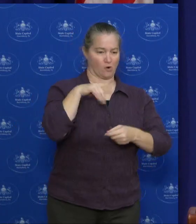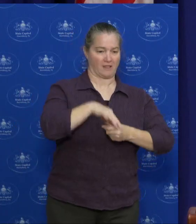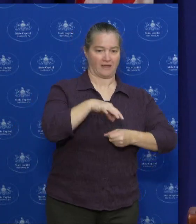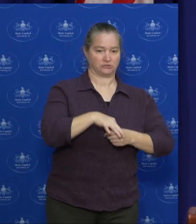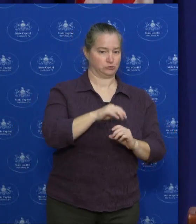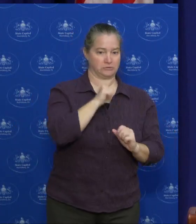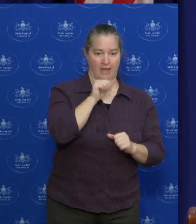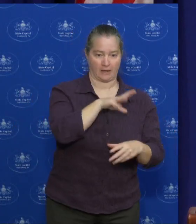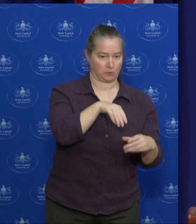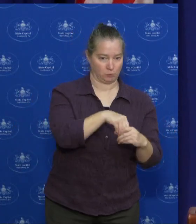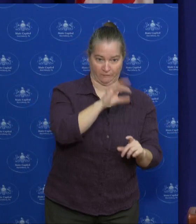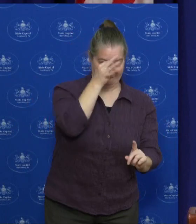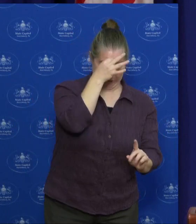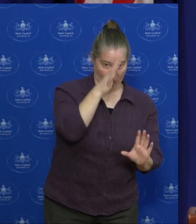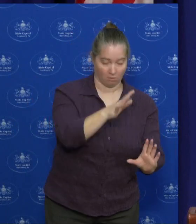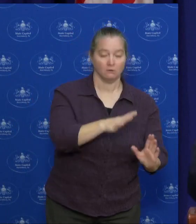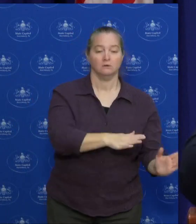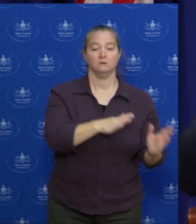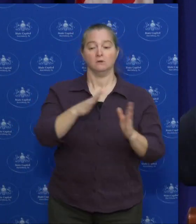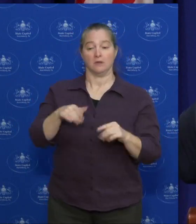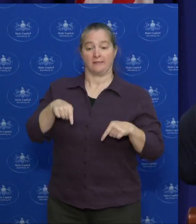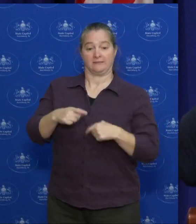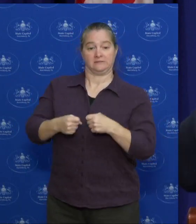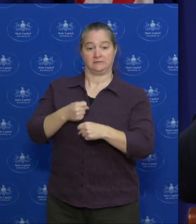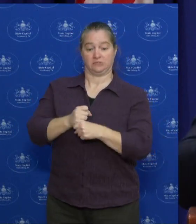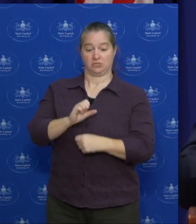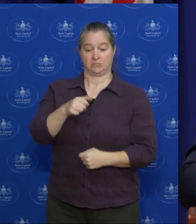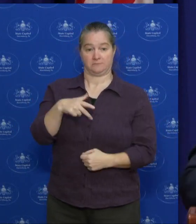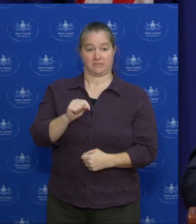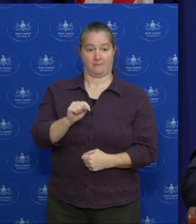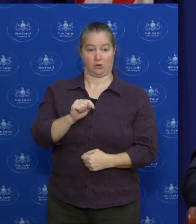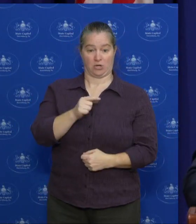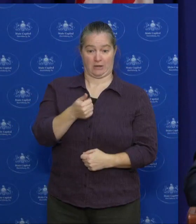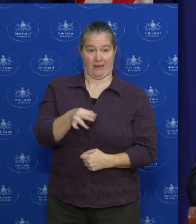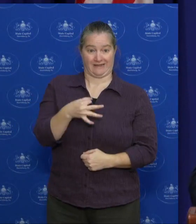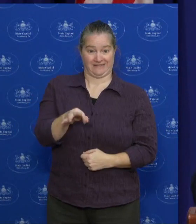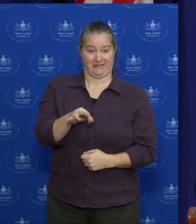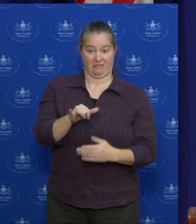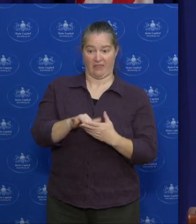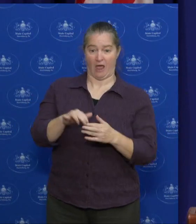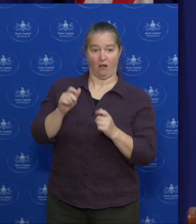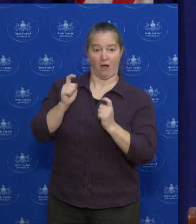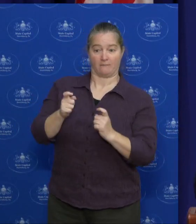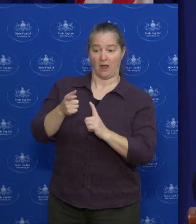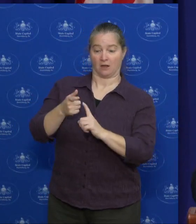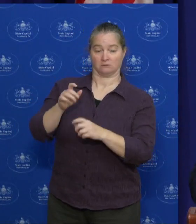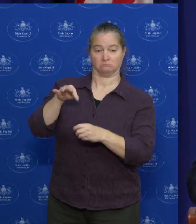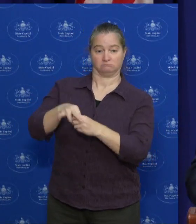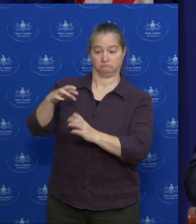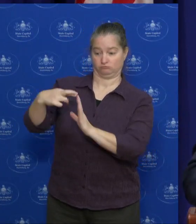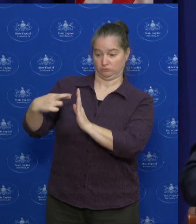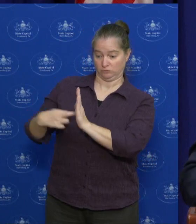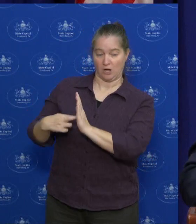Since September 19th of this year, AVR has resulted in